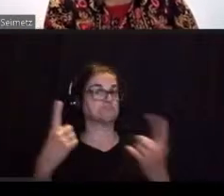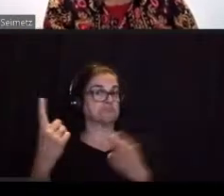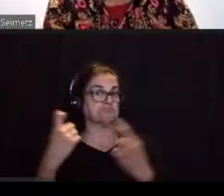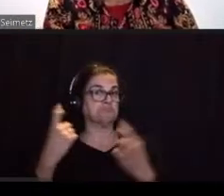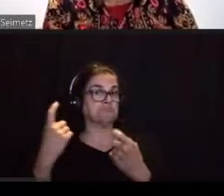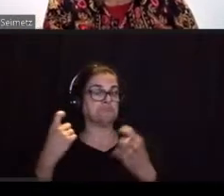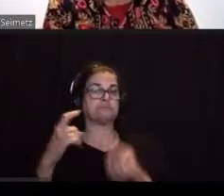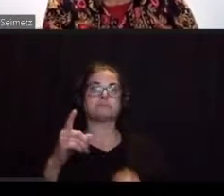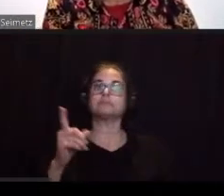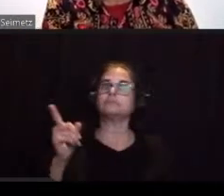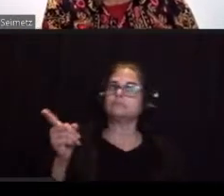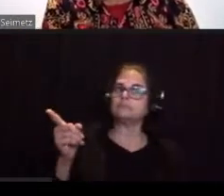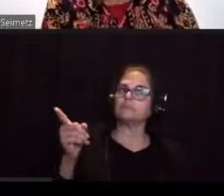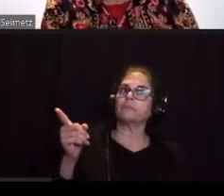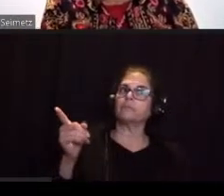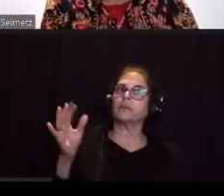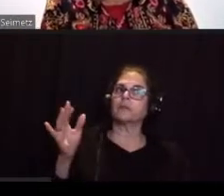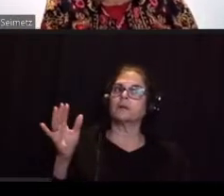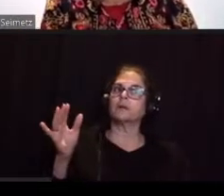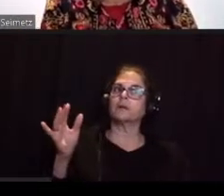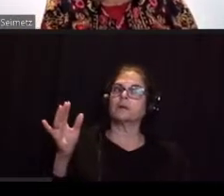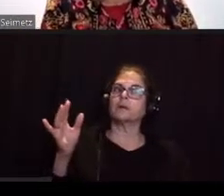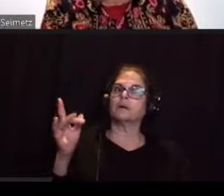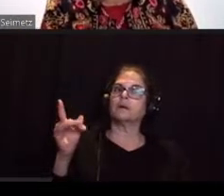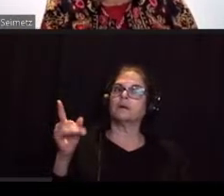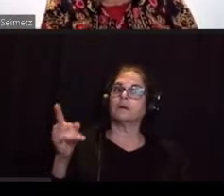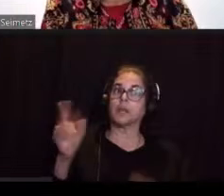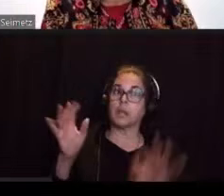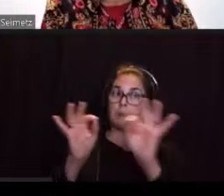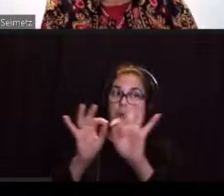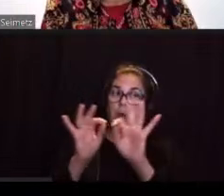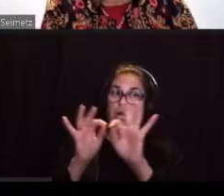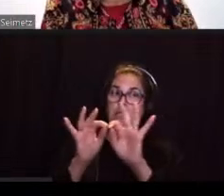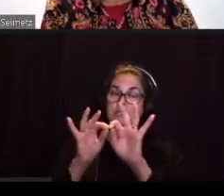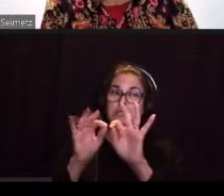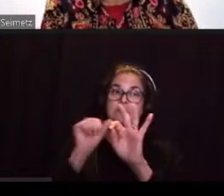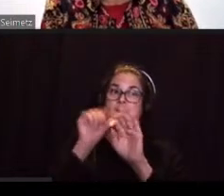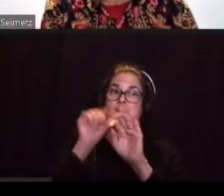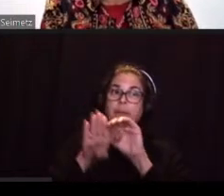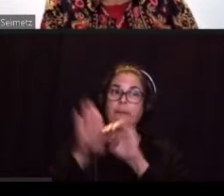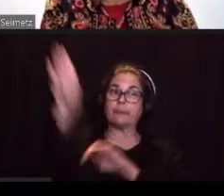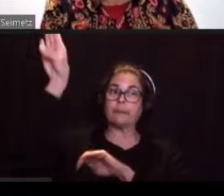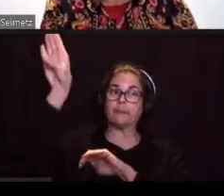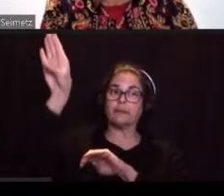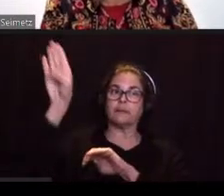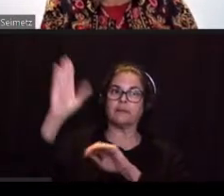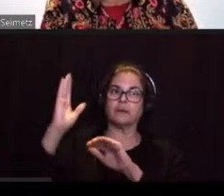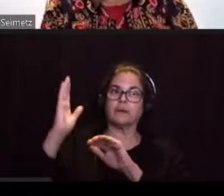this case, okay, the prices didn't go as high as in the cyber.